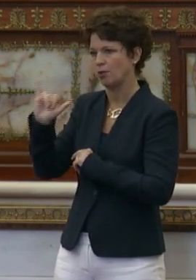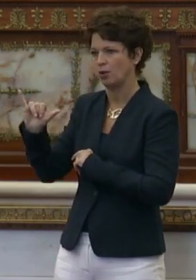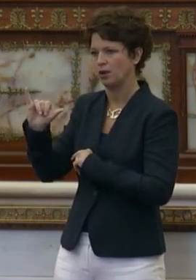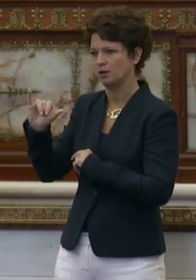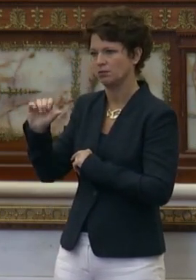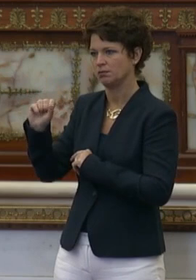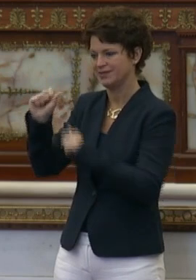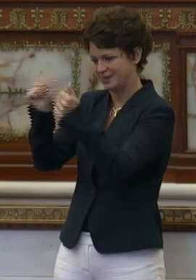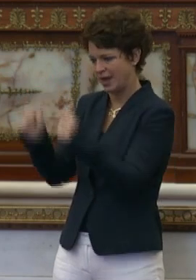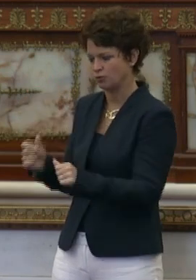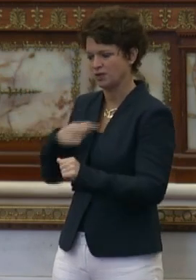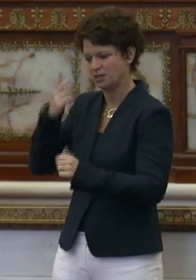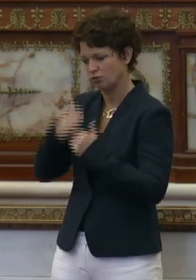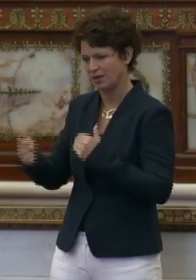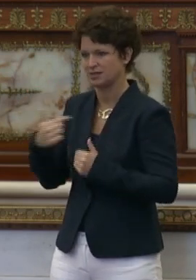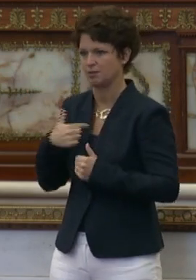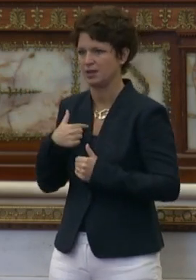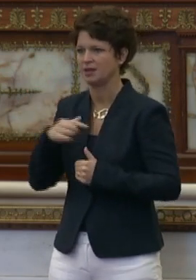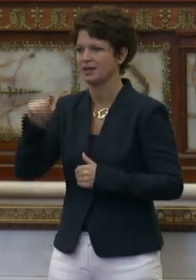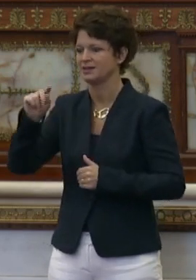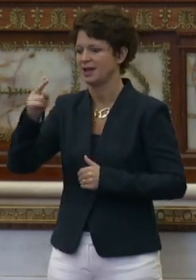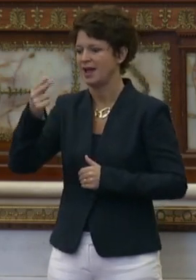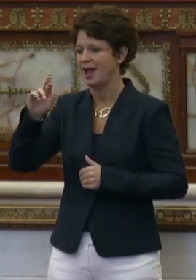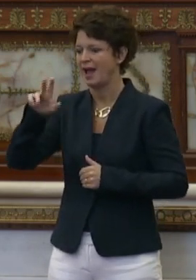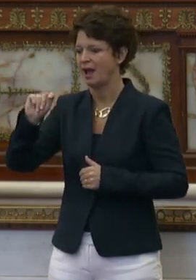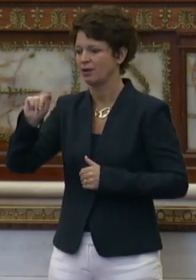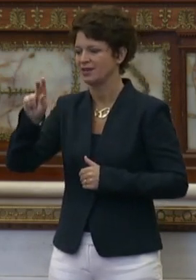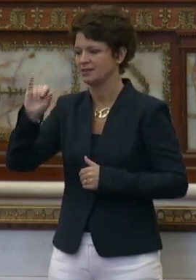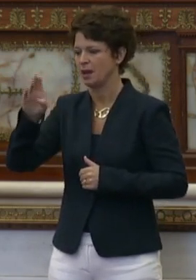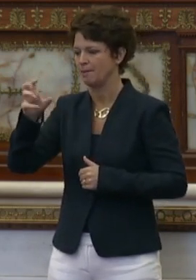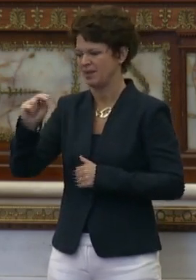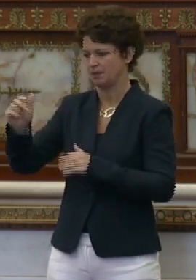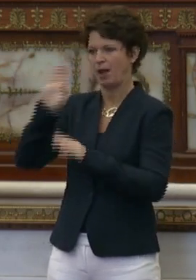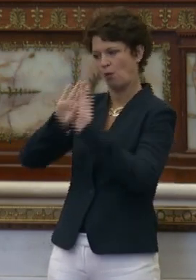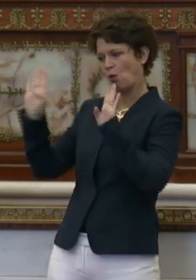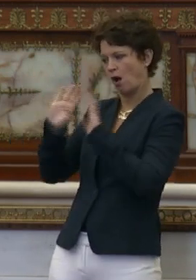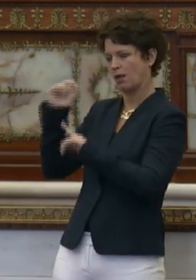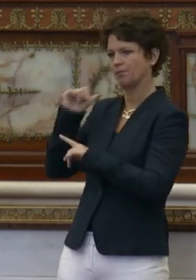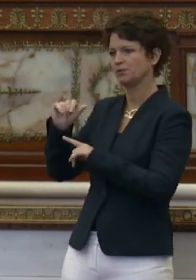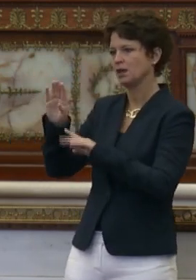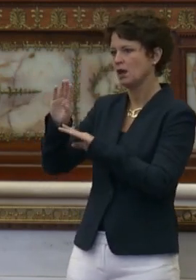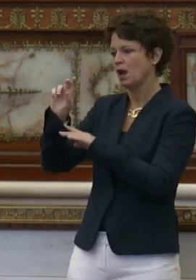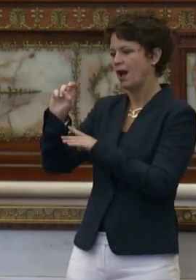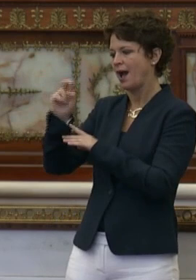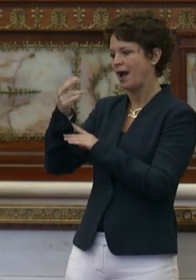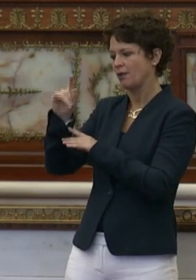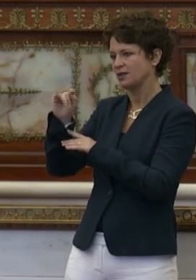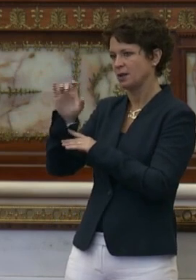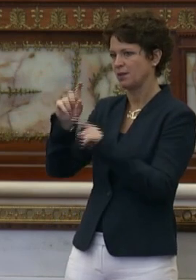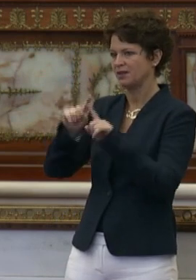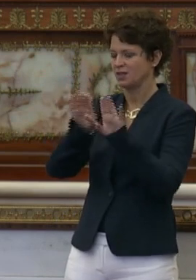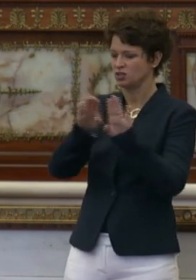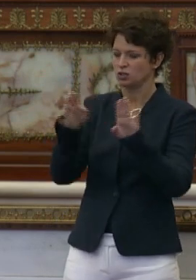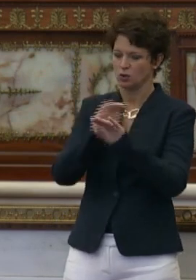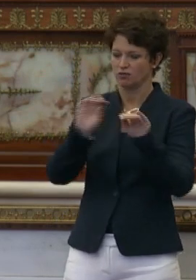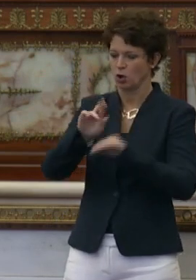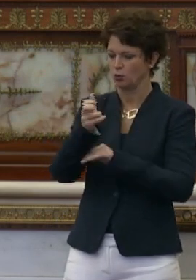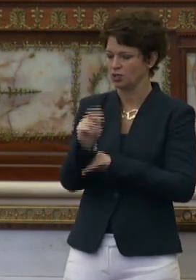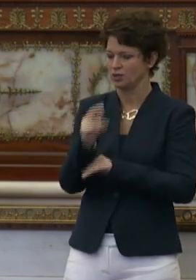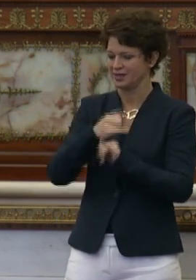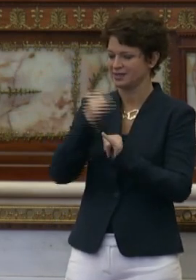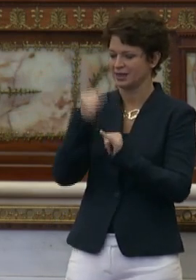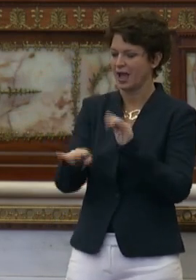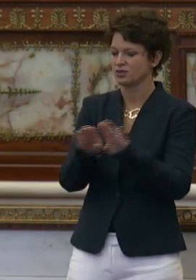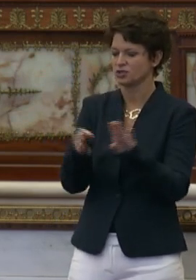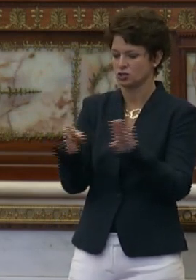wall. That's Harriet Tubman. Next to that is the door of no return. That is the last